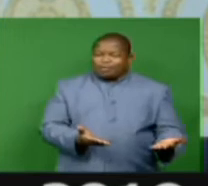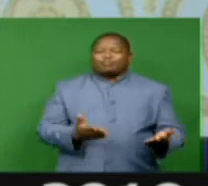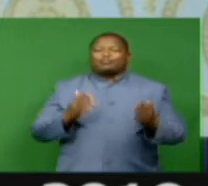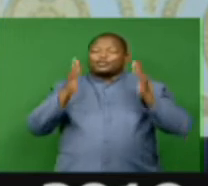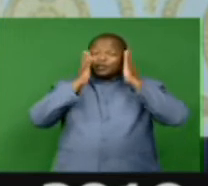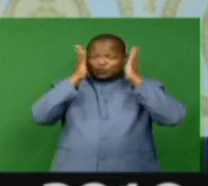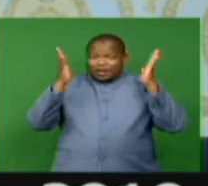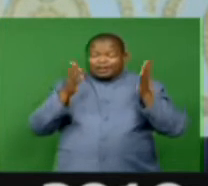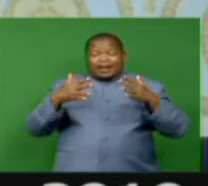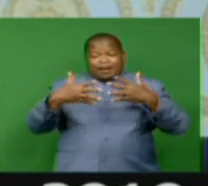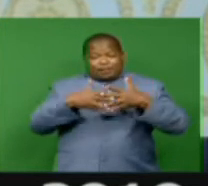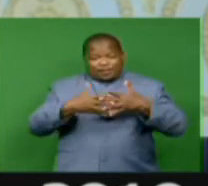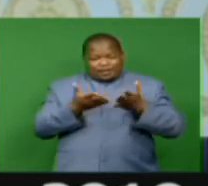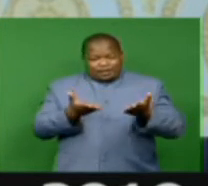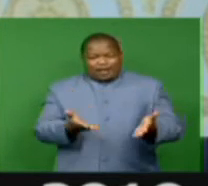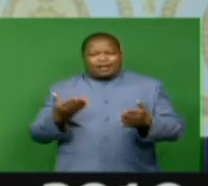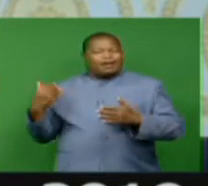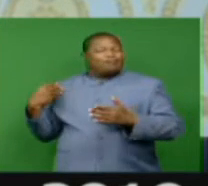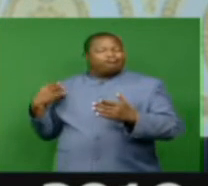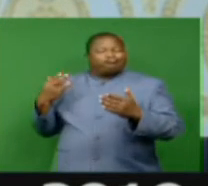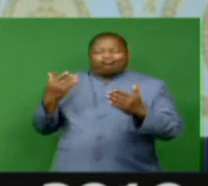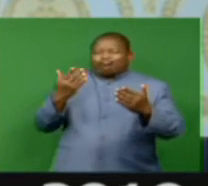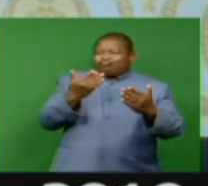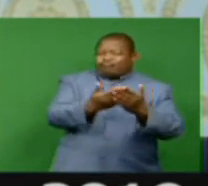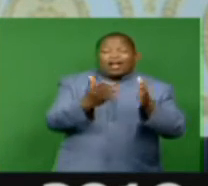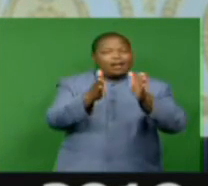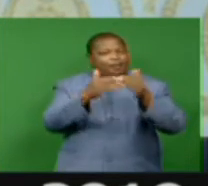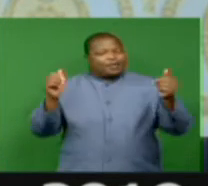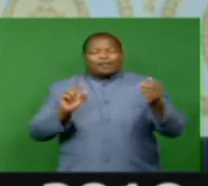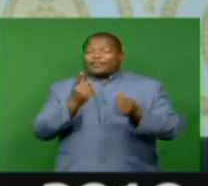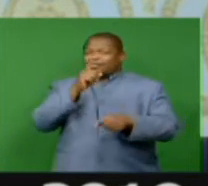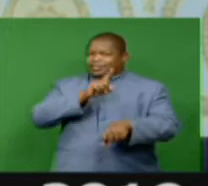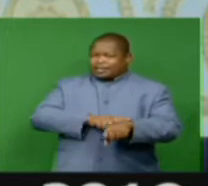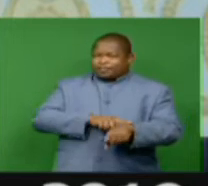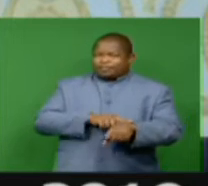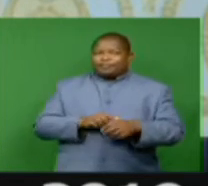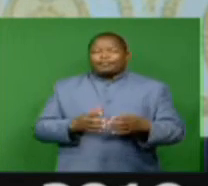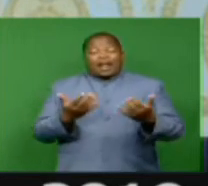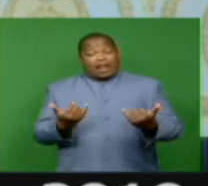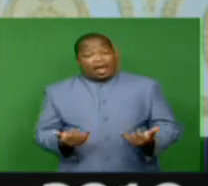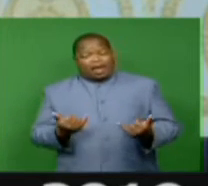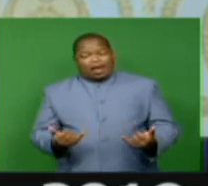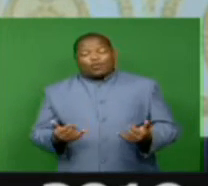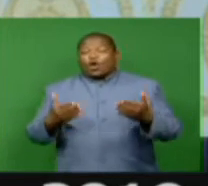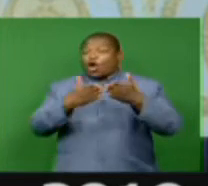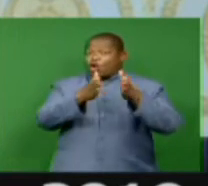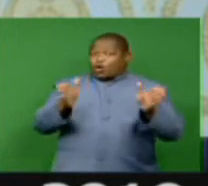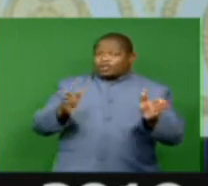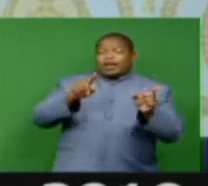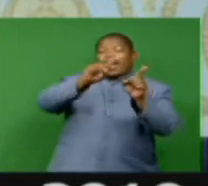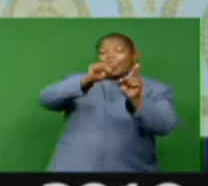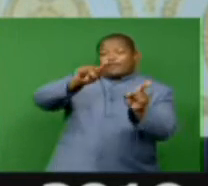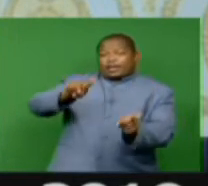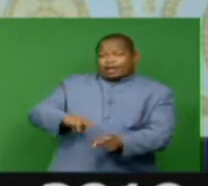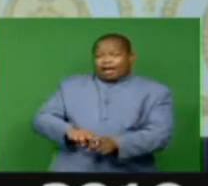of the Regional Office for Southern Africa of the African Electronic Trade Group on